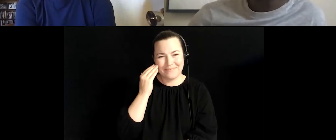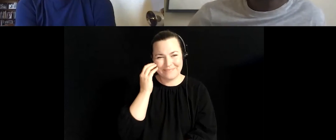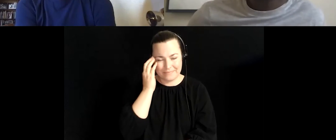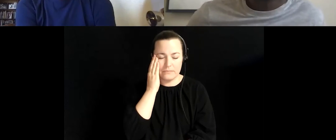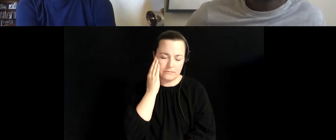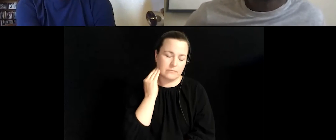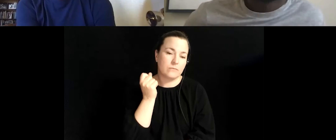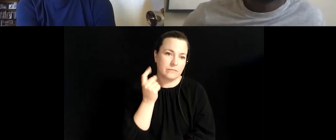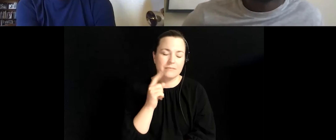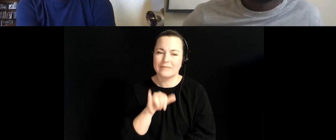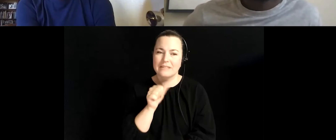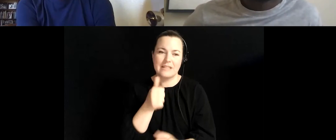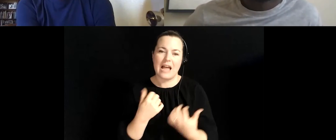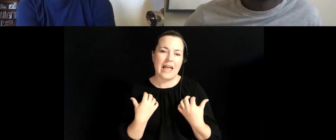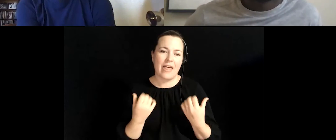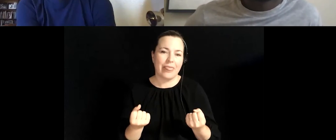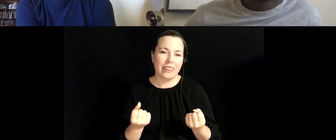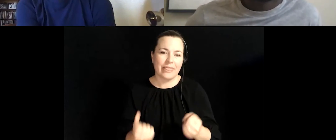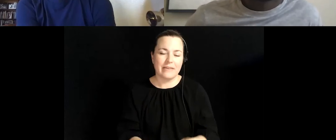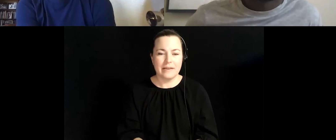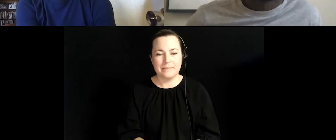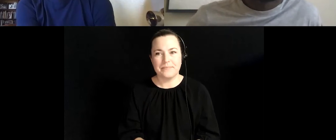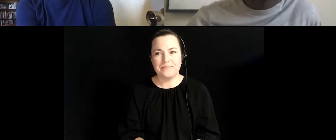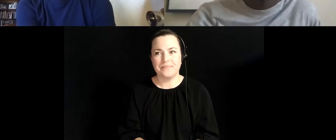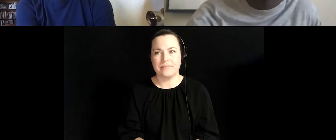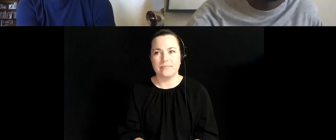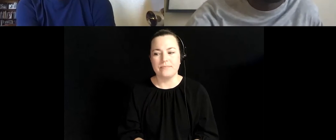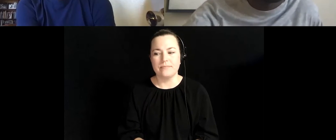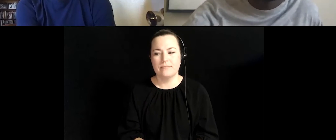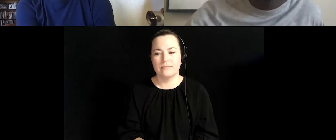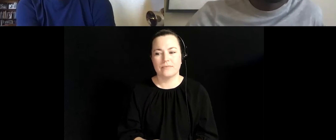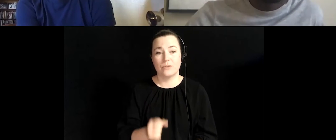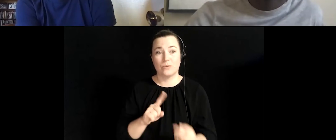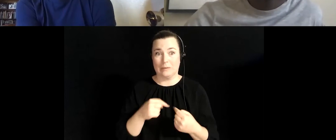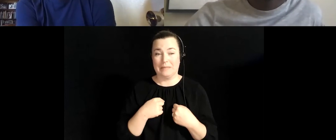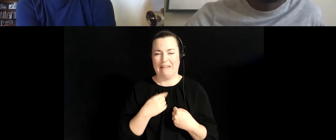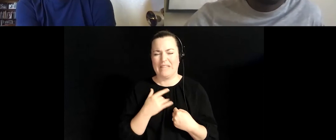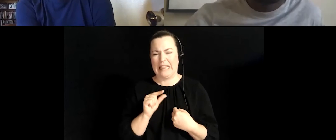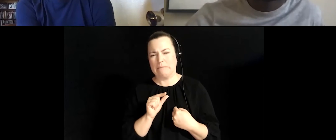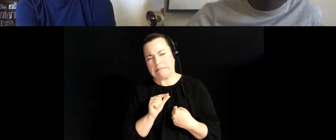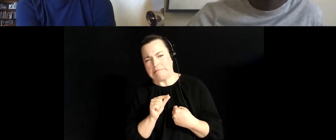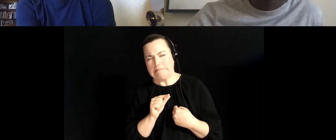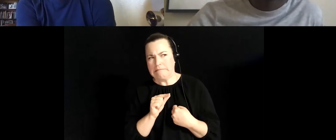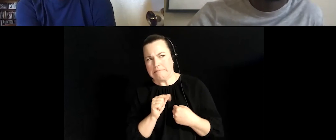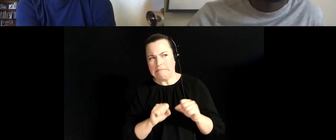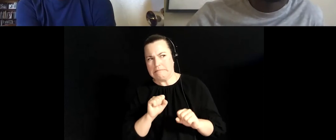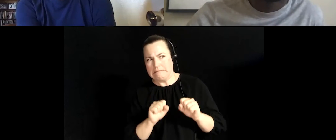not healthy. So that I am a little hesitant about. But allyship